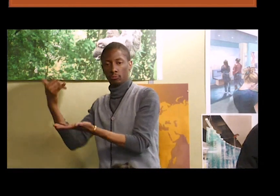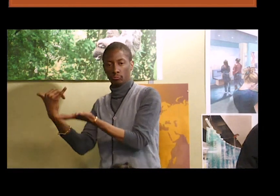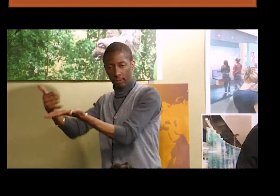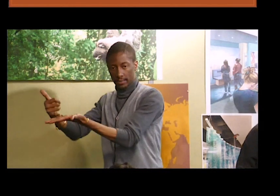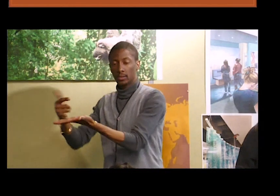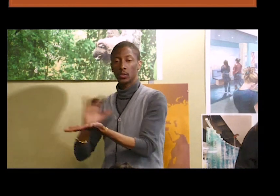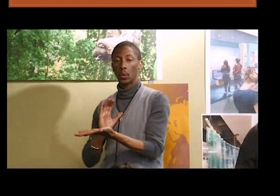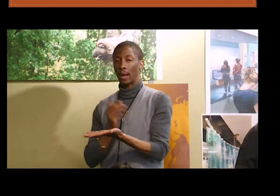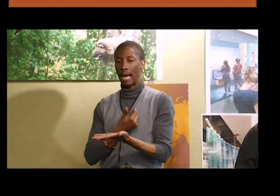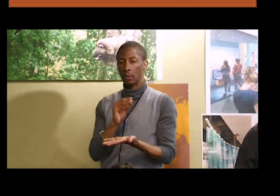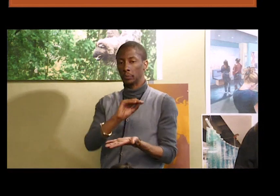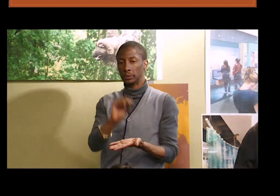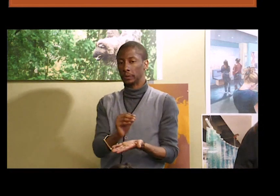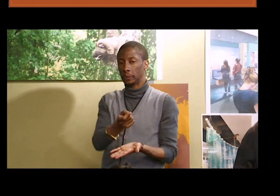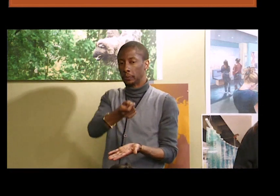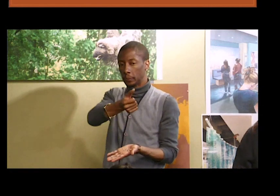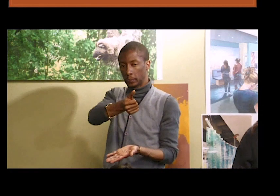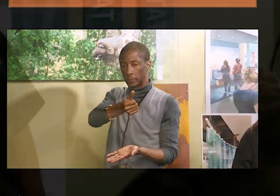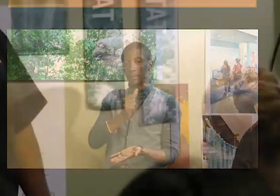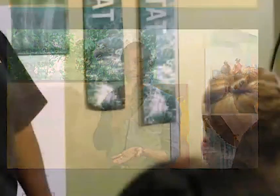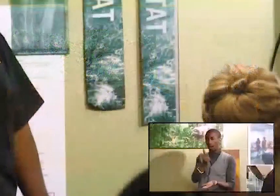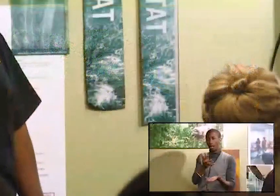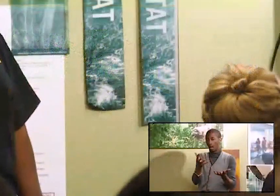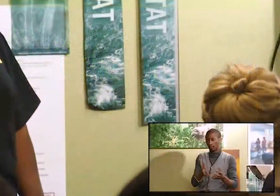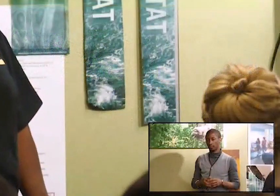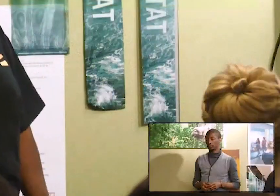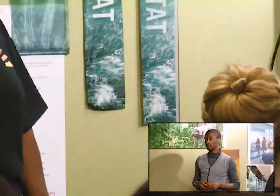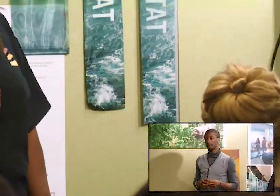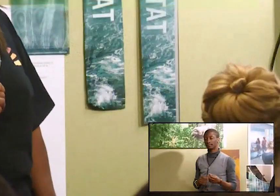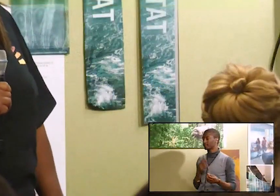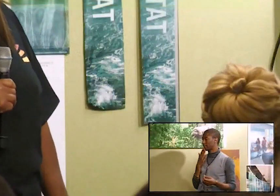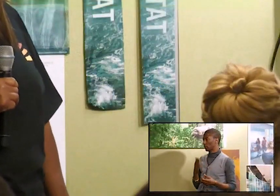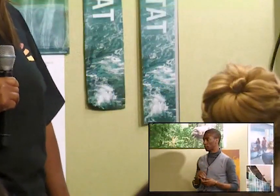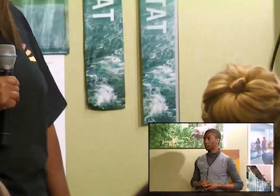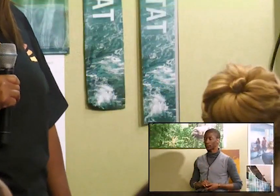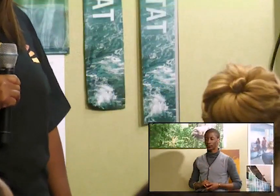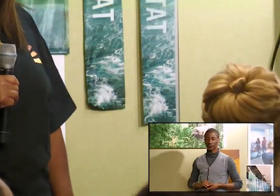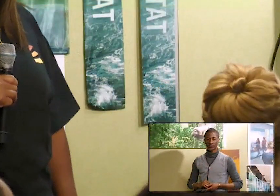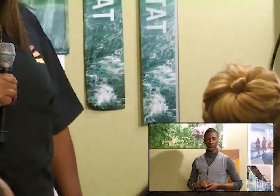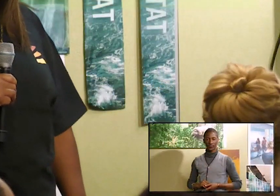our percentage is not much. Okay. Thank you.